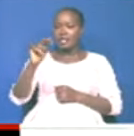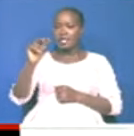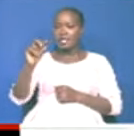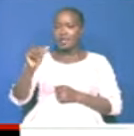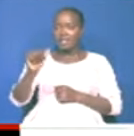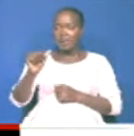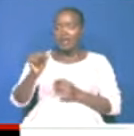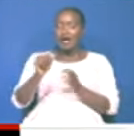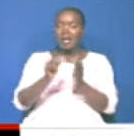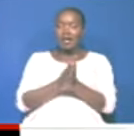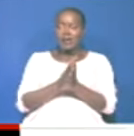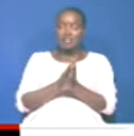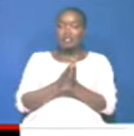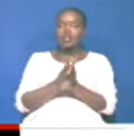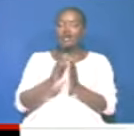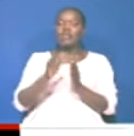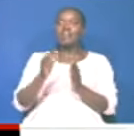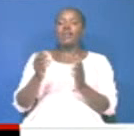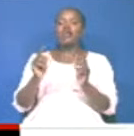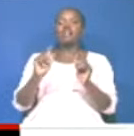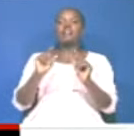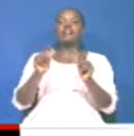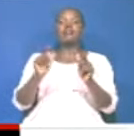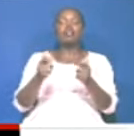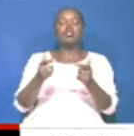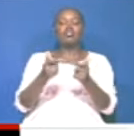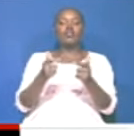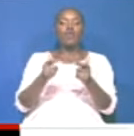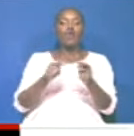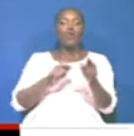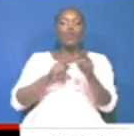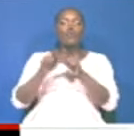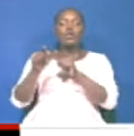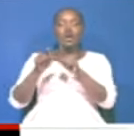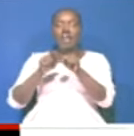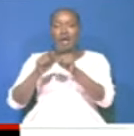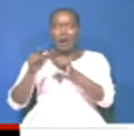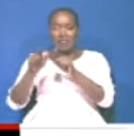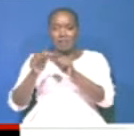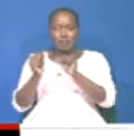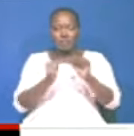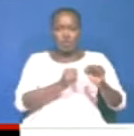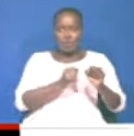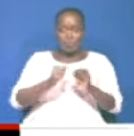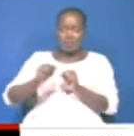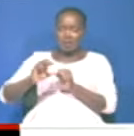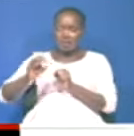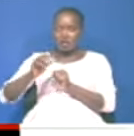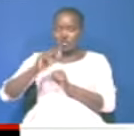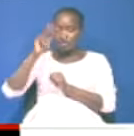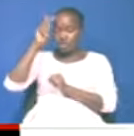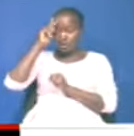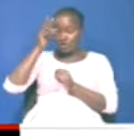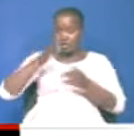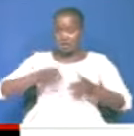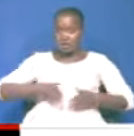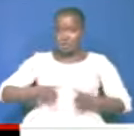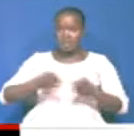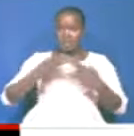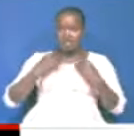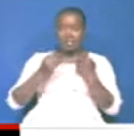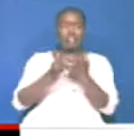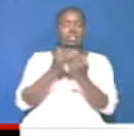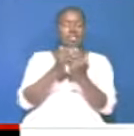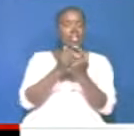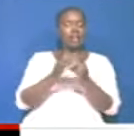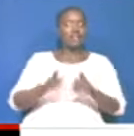Bay County, empowering learners with knowledge on reproductive health care and life skills. The move